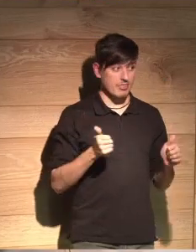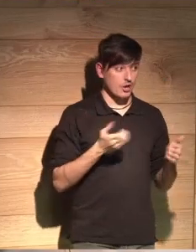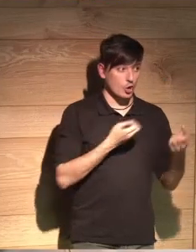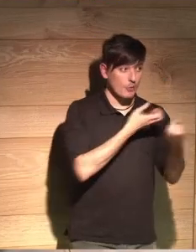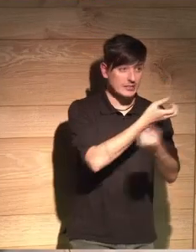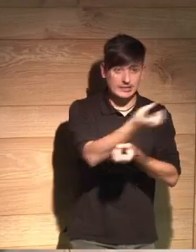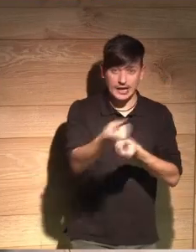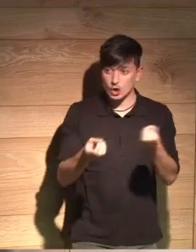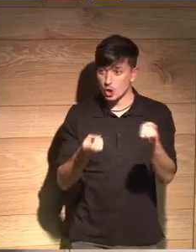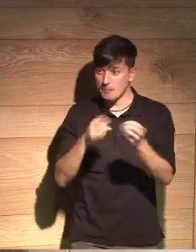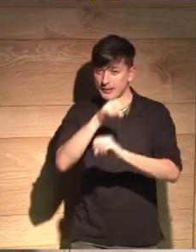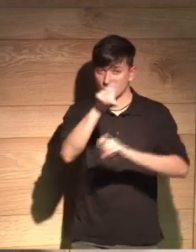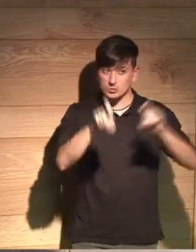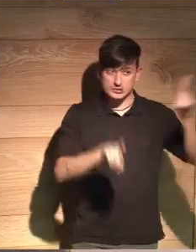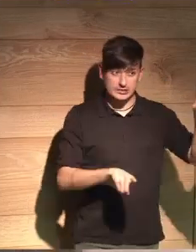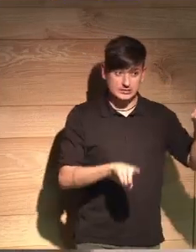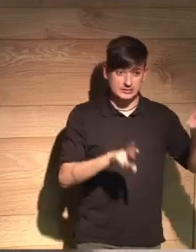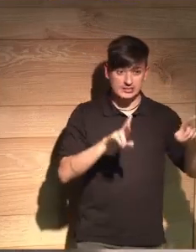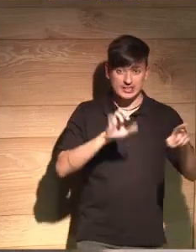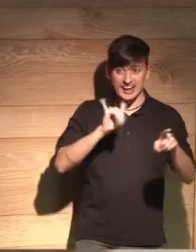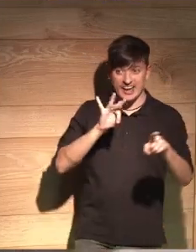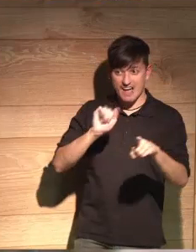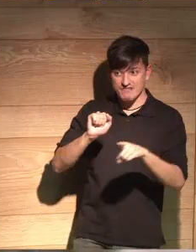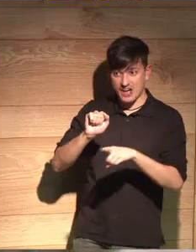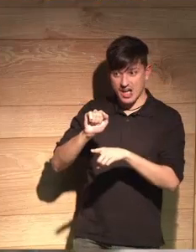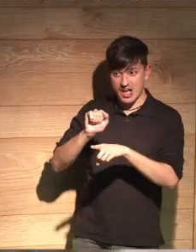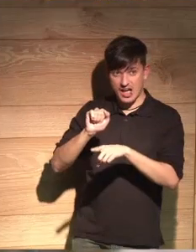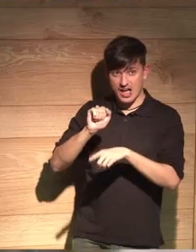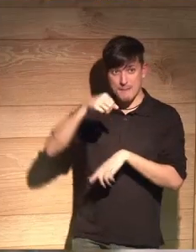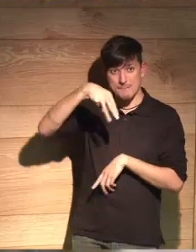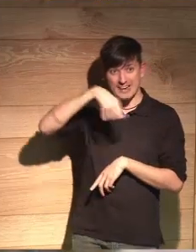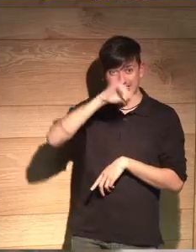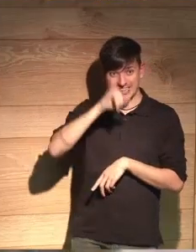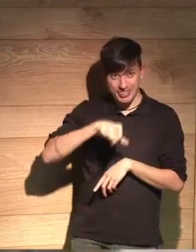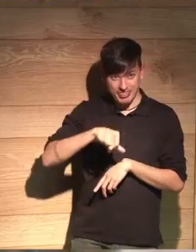Q&A session. Rafa Martinez